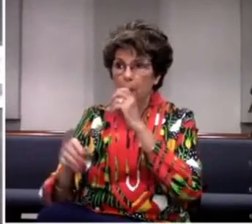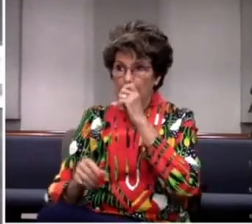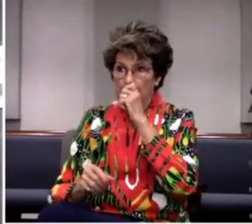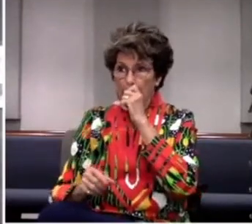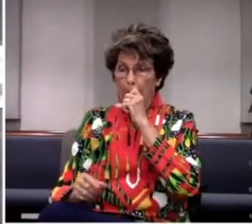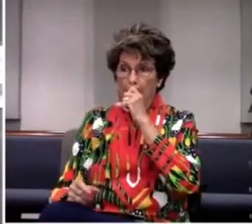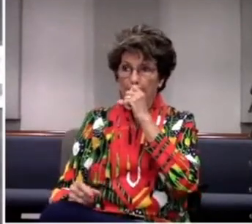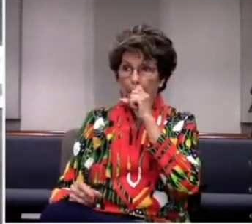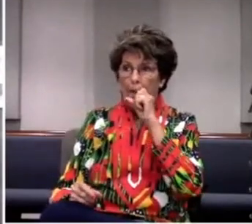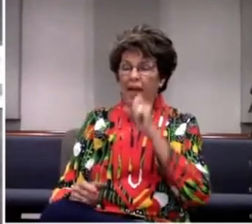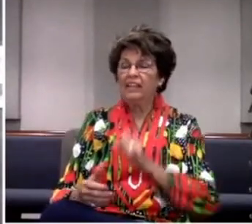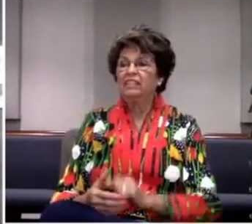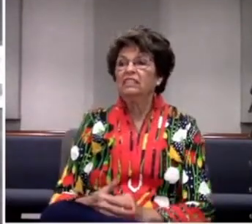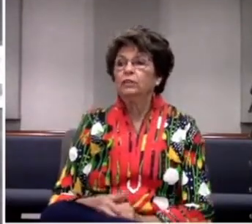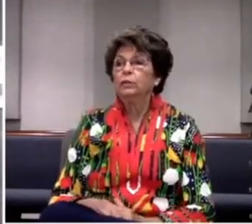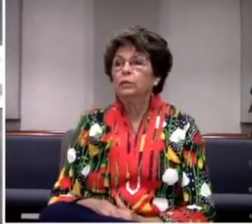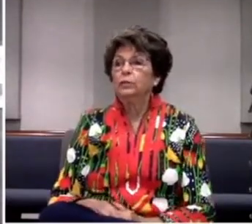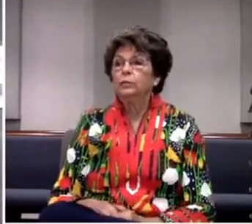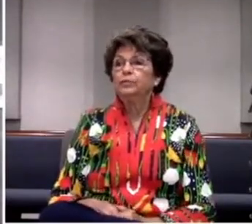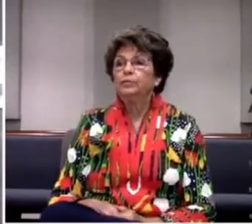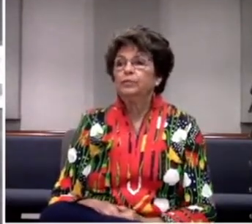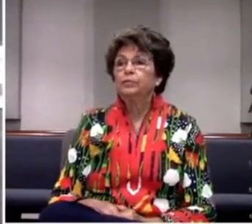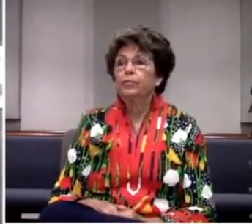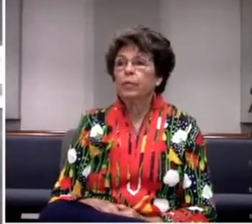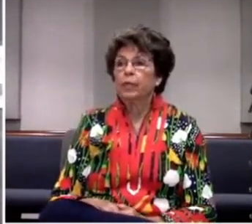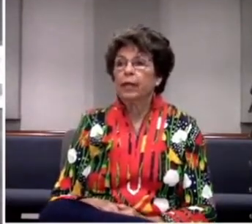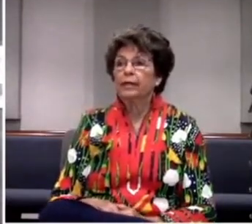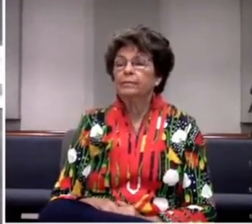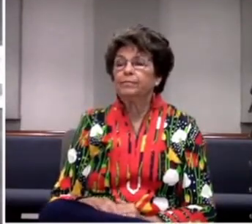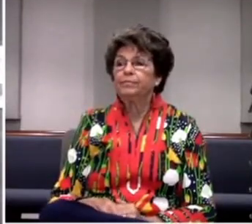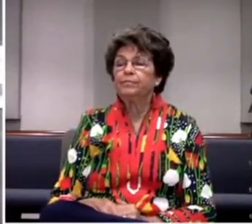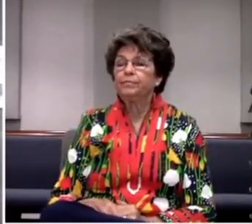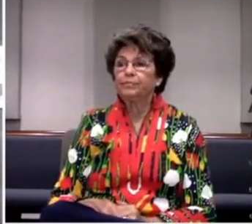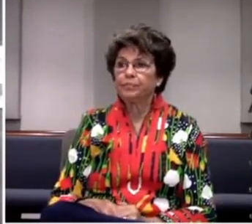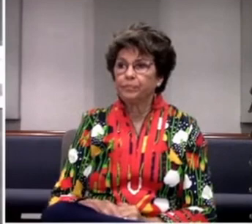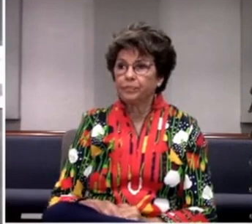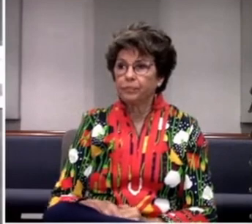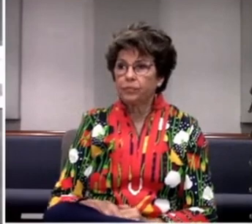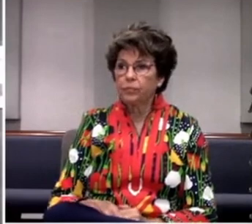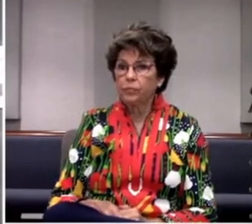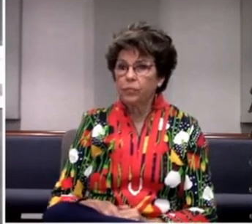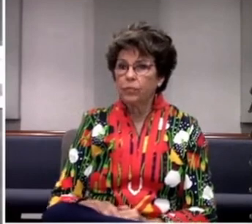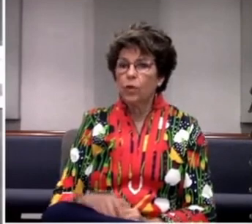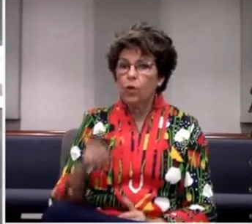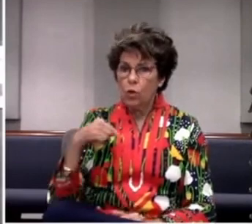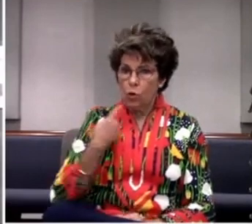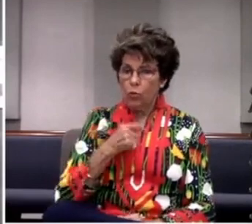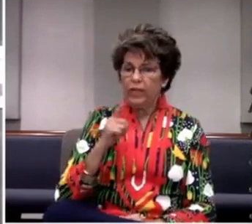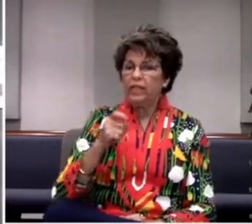further. But I want to address something that needs to understand in this world.